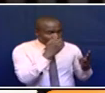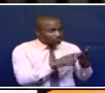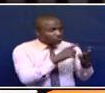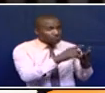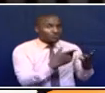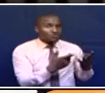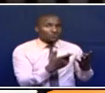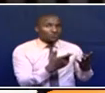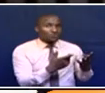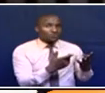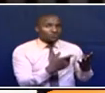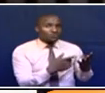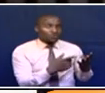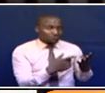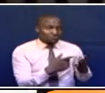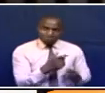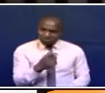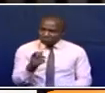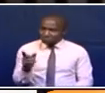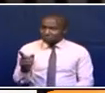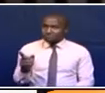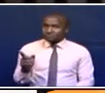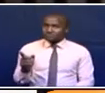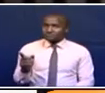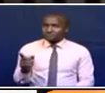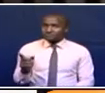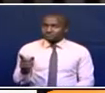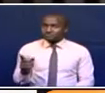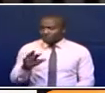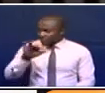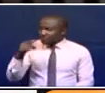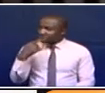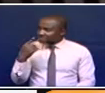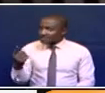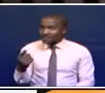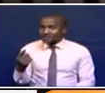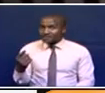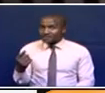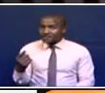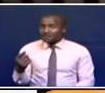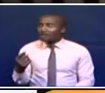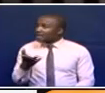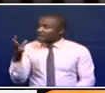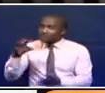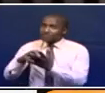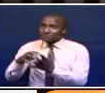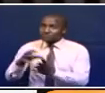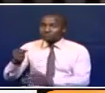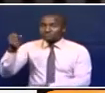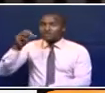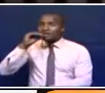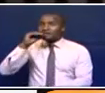Onjigi. As well. Yes. And they look at you and they say, pick any position. Yeah.